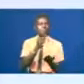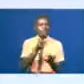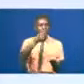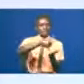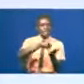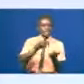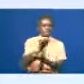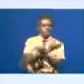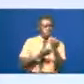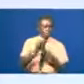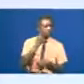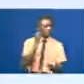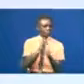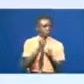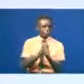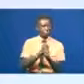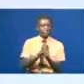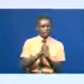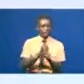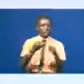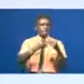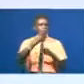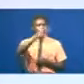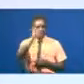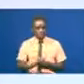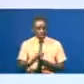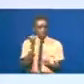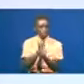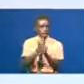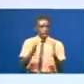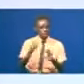labor force of Kenyans, I would say that is still up for improvement, in my view.